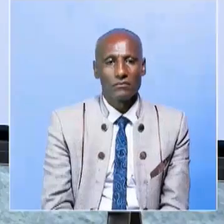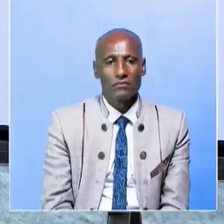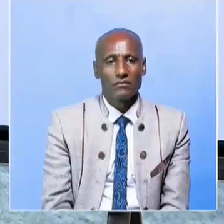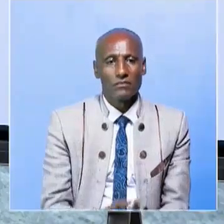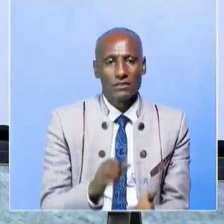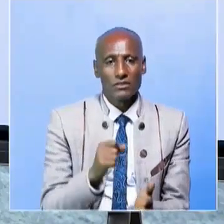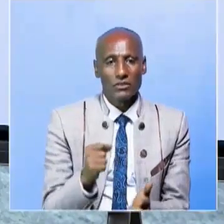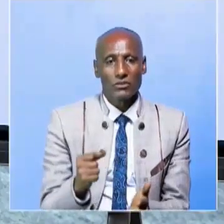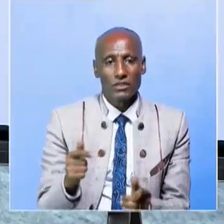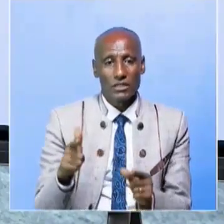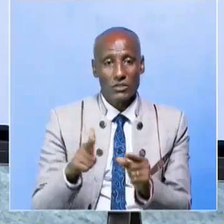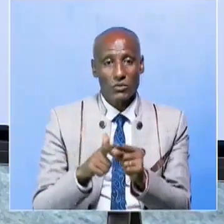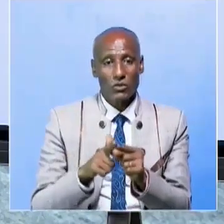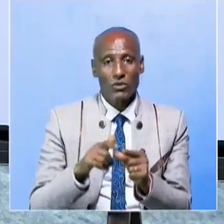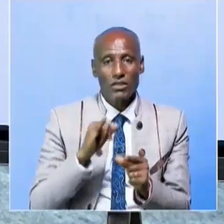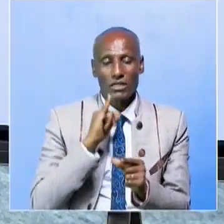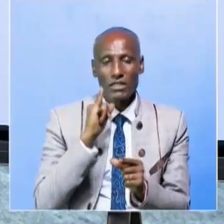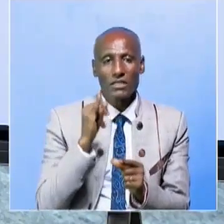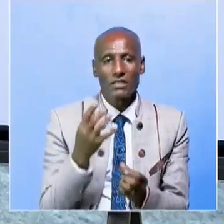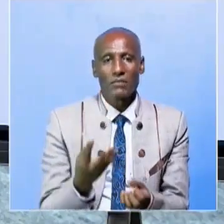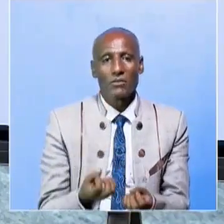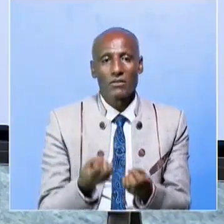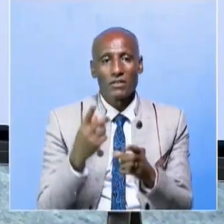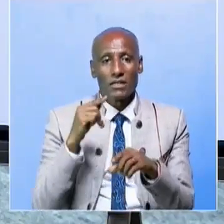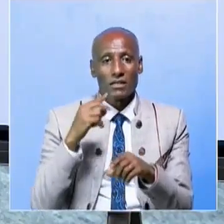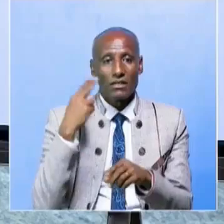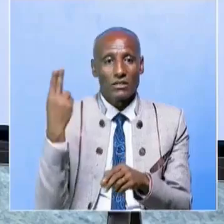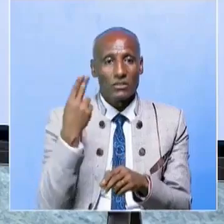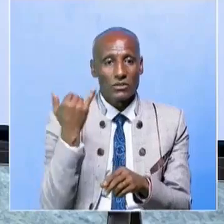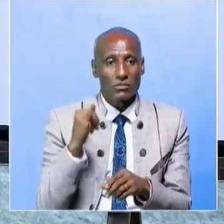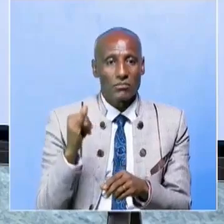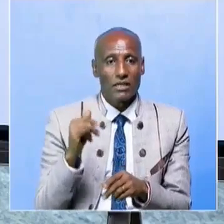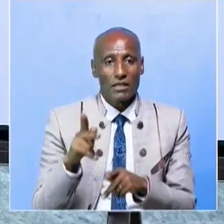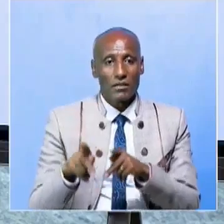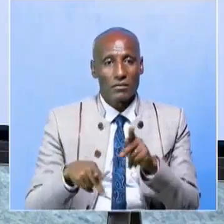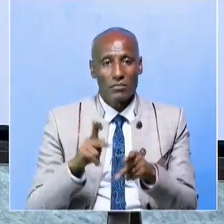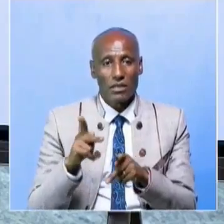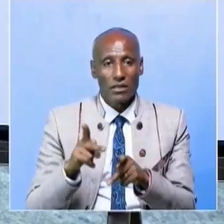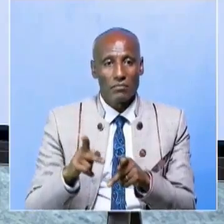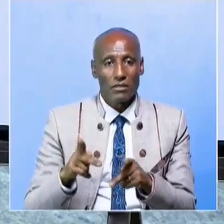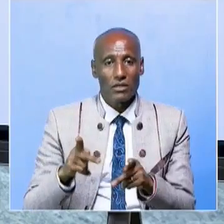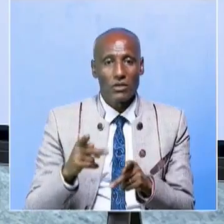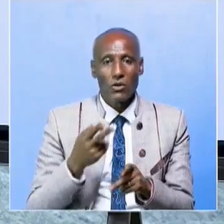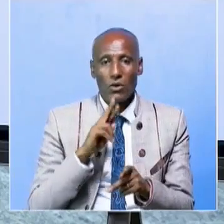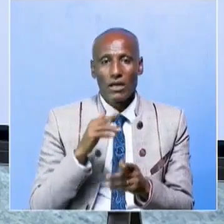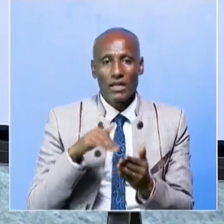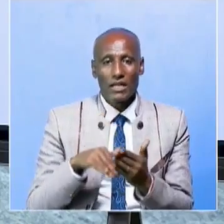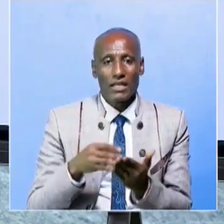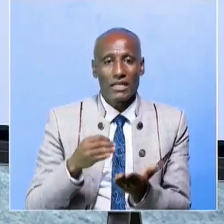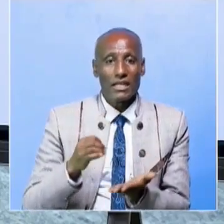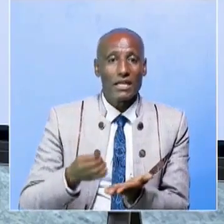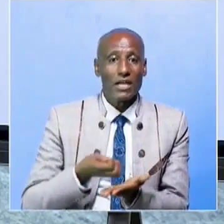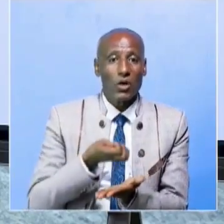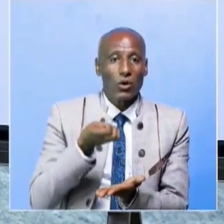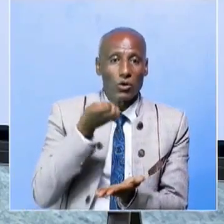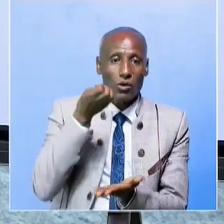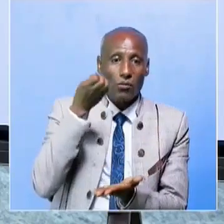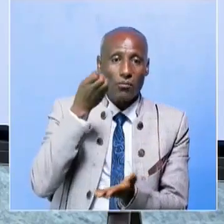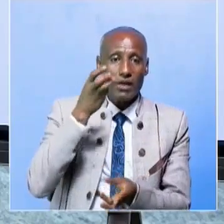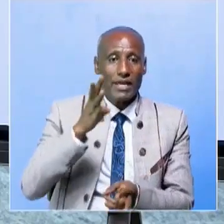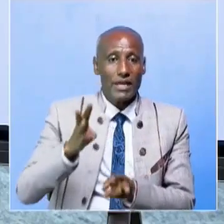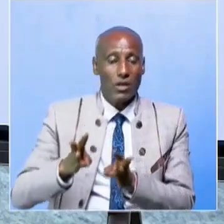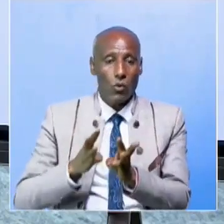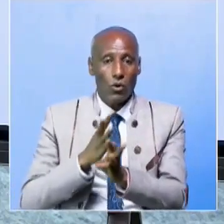So this word is usually used by people who are in the economy world or business world.